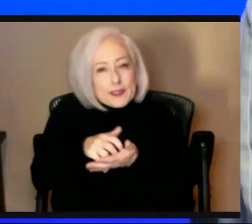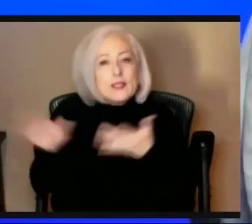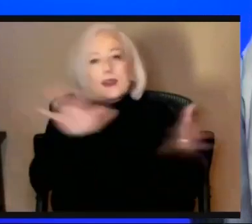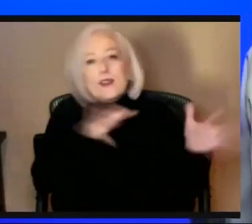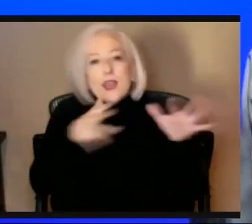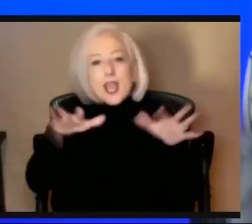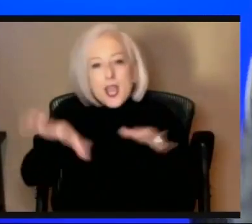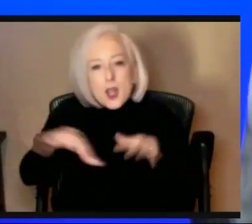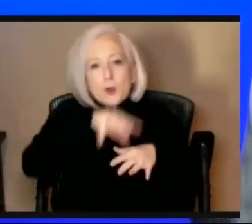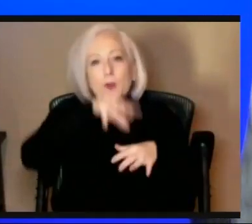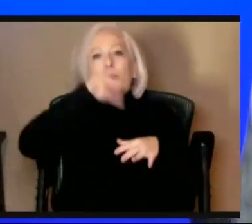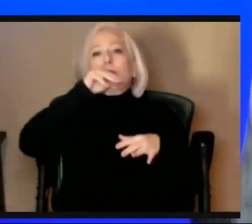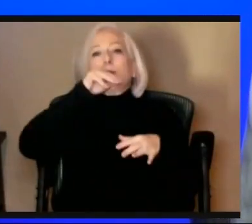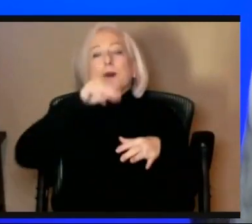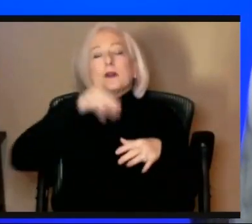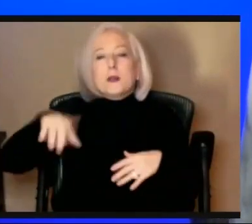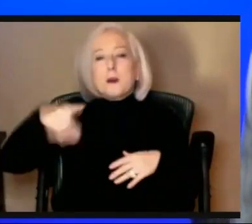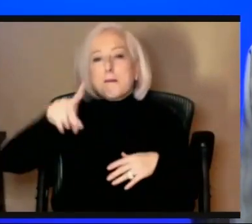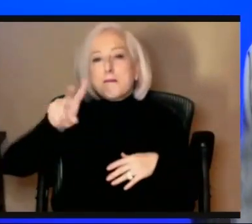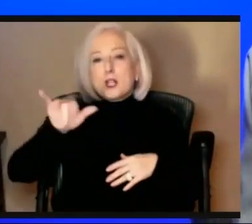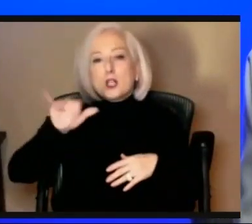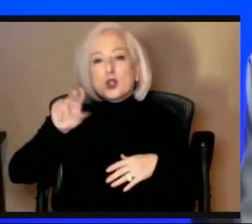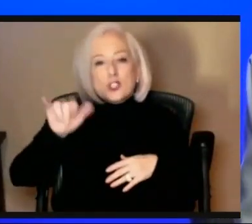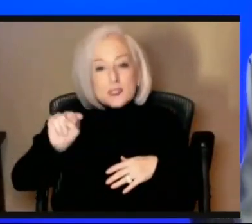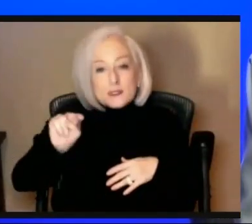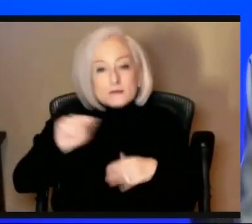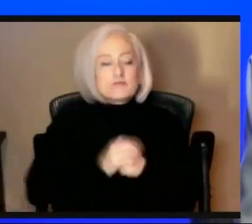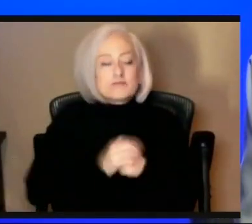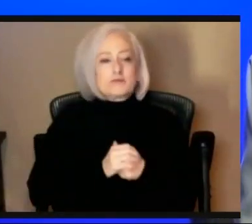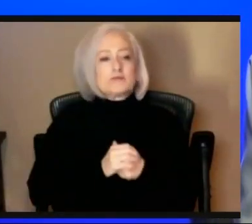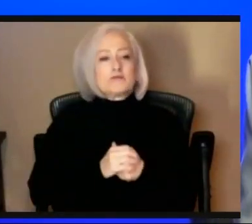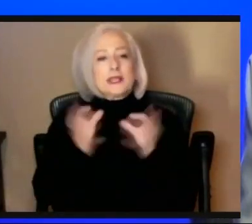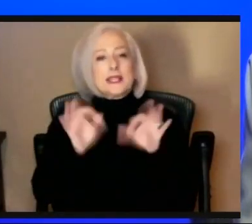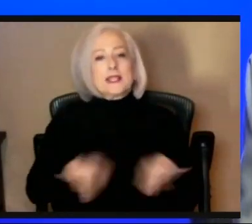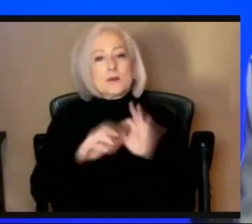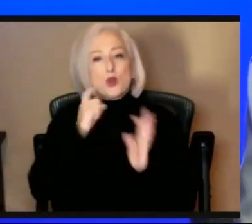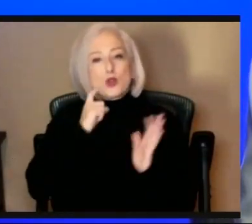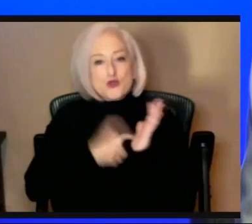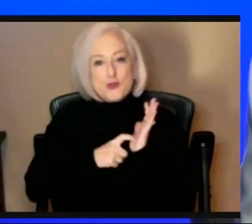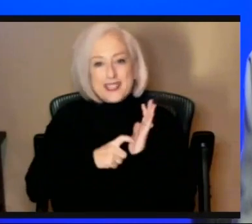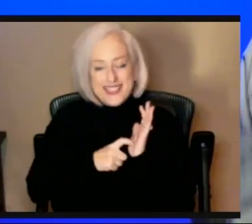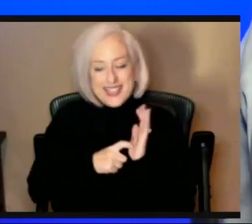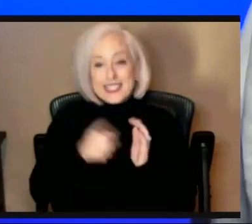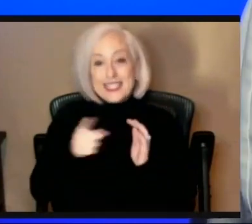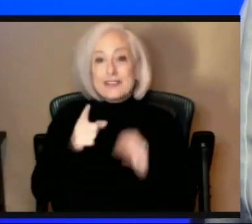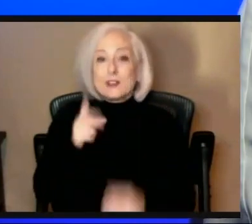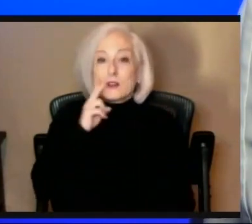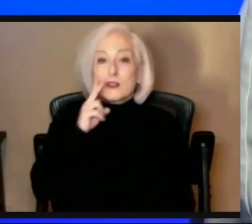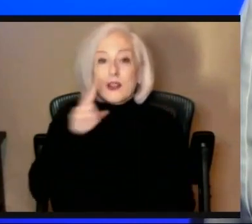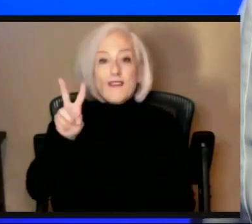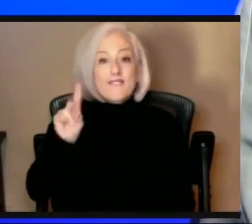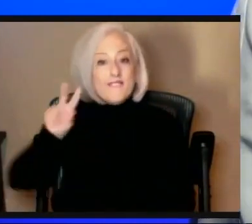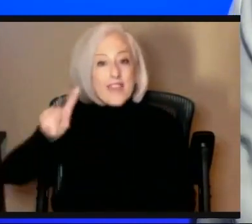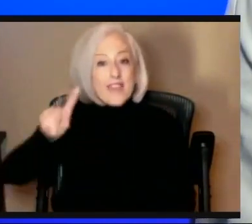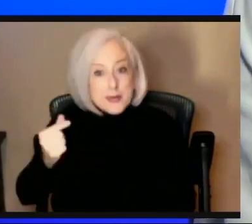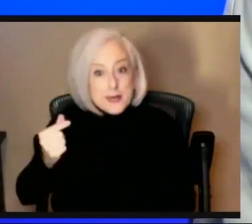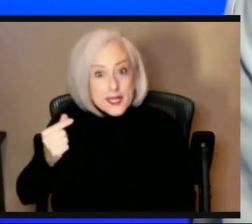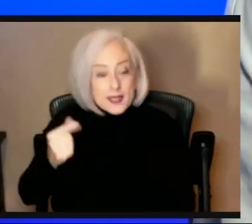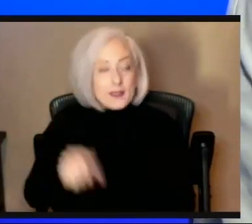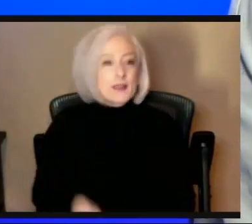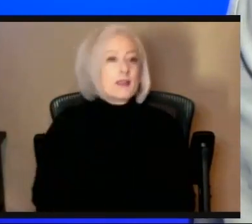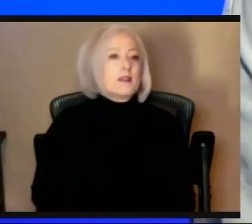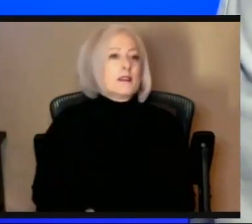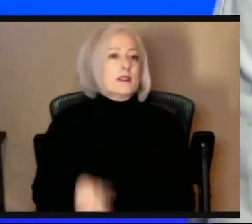cetera. And I think it's important to recognize that whether you're vaping, as I try and teach, families and everybody about that, no, that's not so good either,